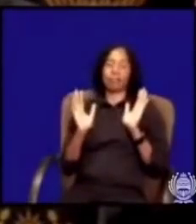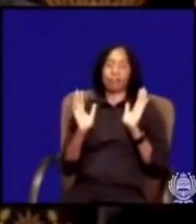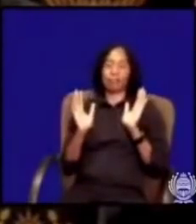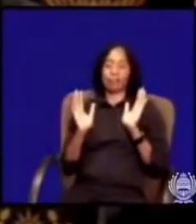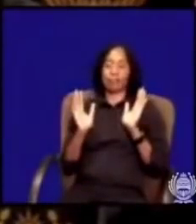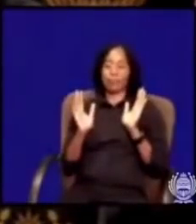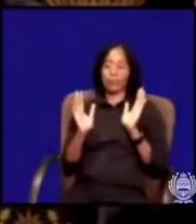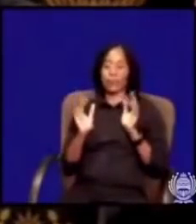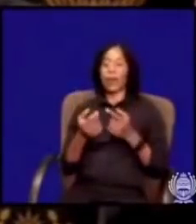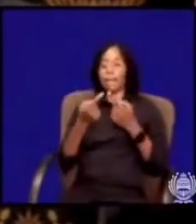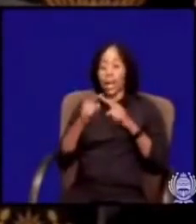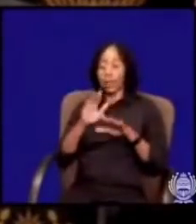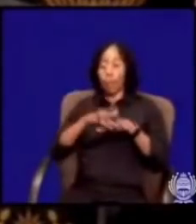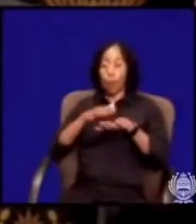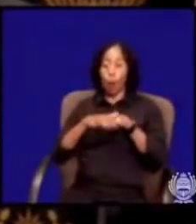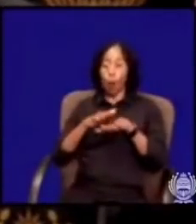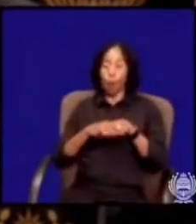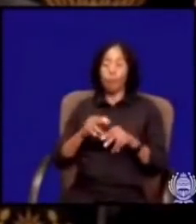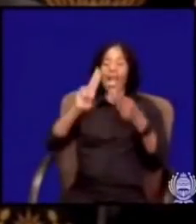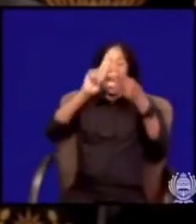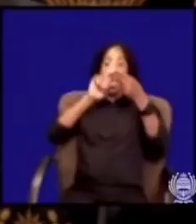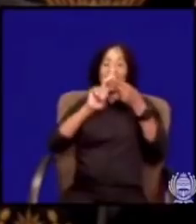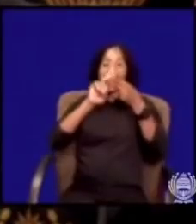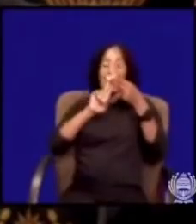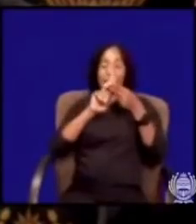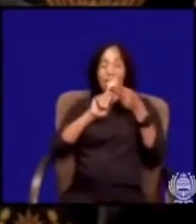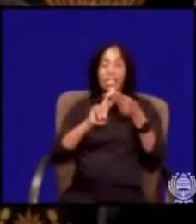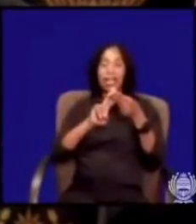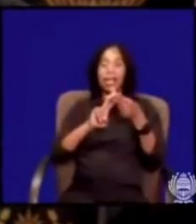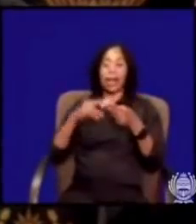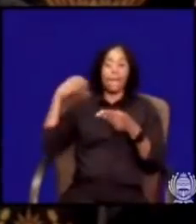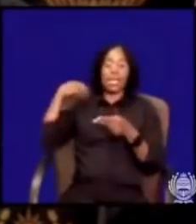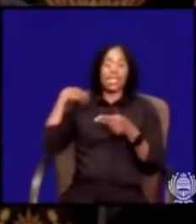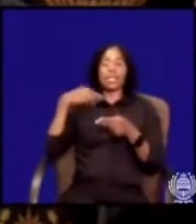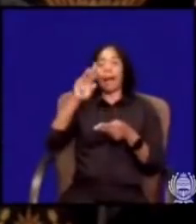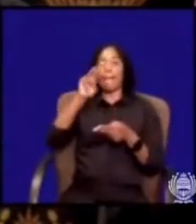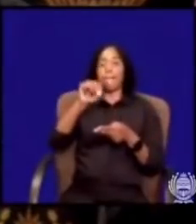But further than that, Minister Maite Mashabane must also resign.